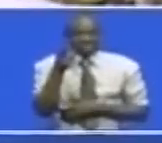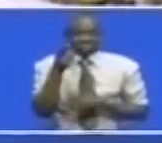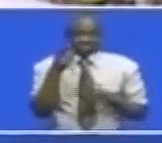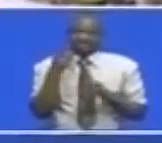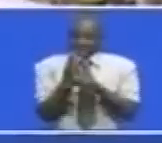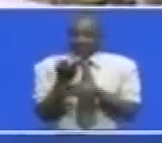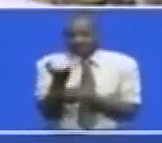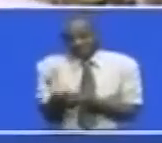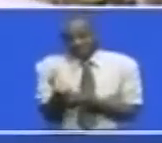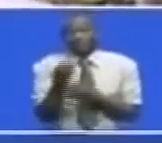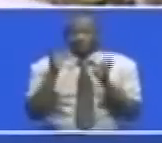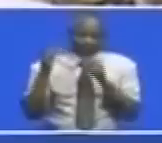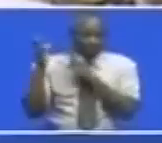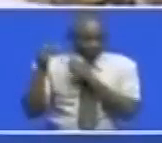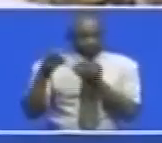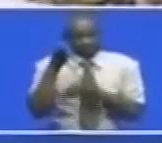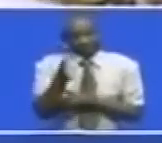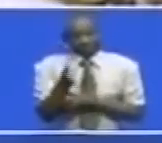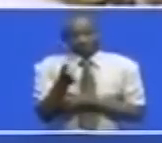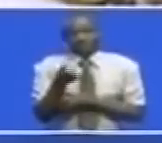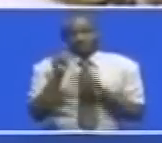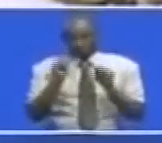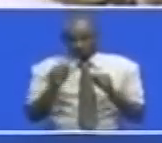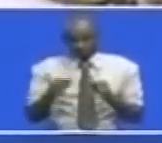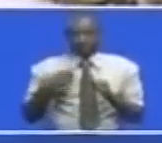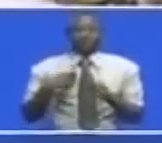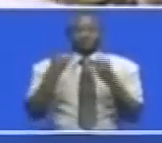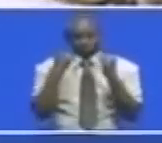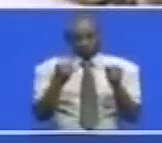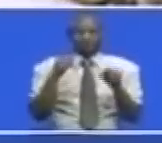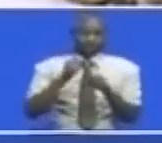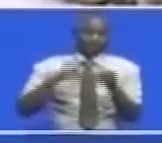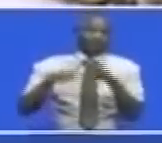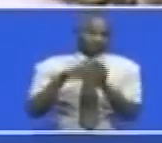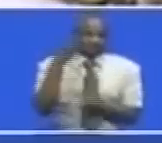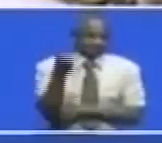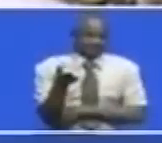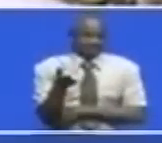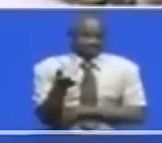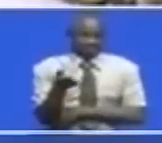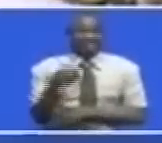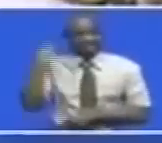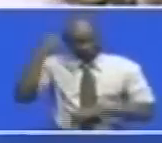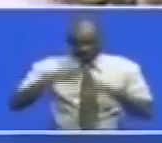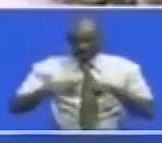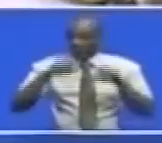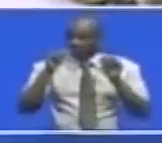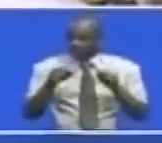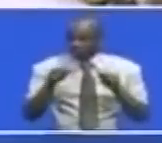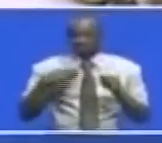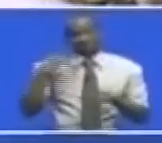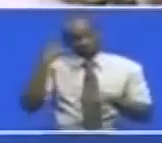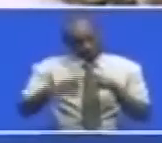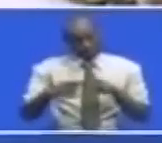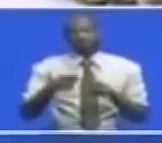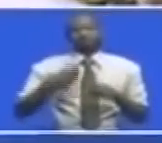in December, so hopefully aiming for that one. If I'm healthy and strong, I'll be able to make it. And then see next year, because as we all know, next